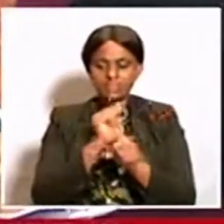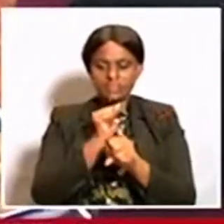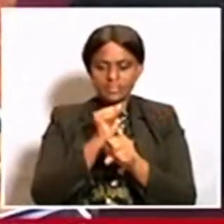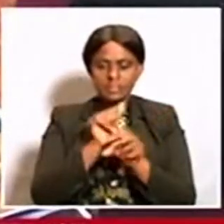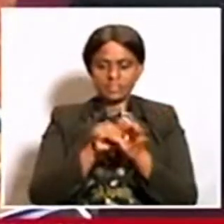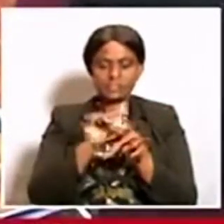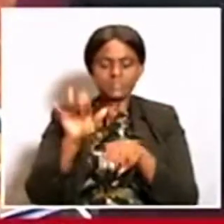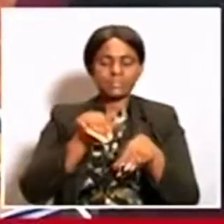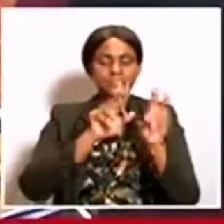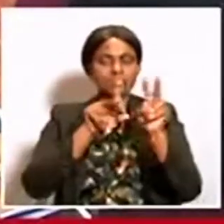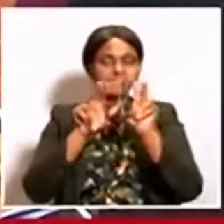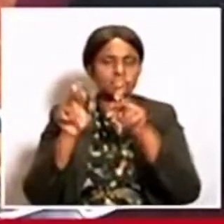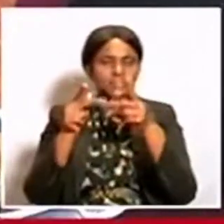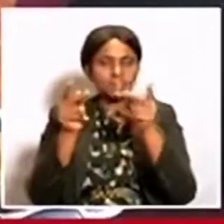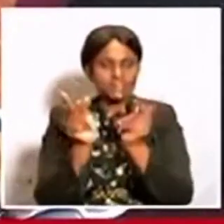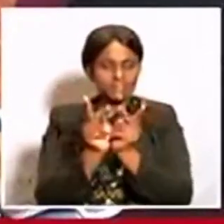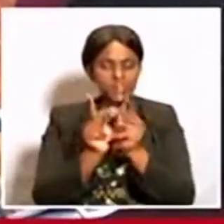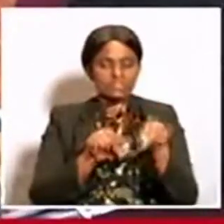observed